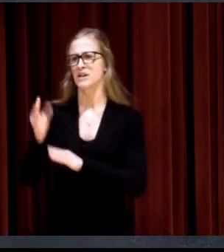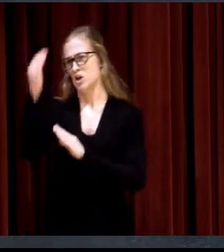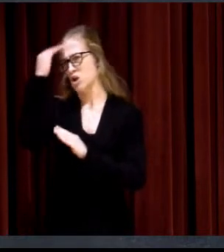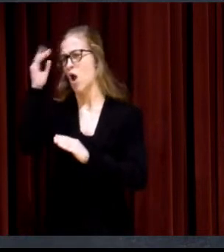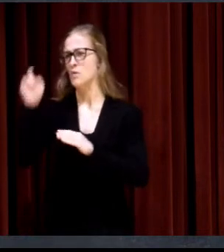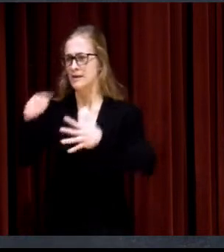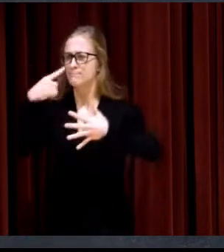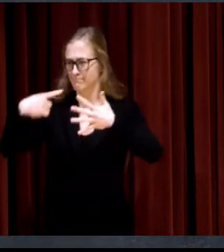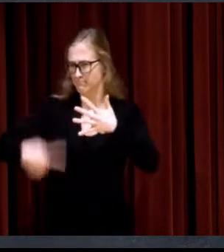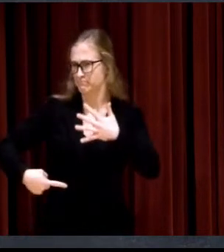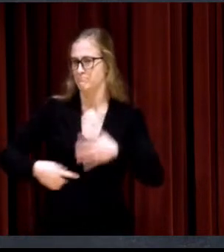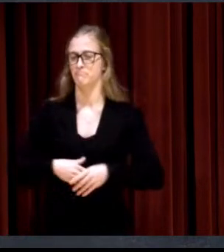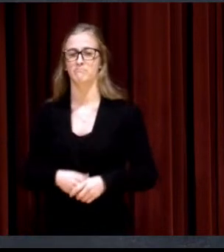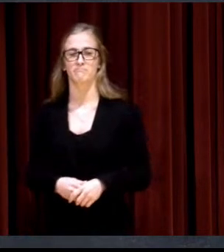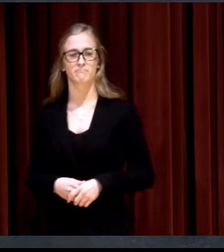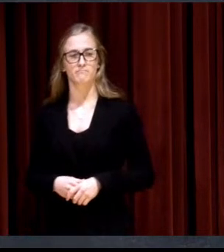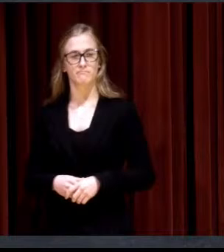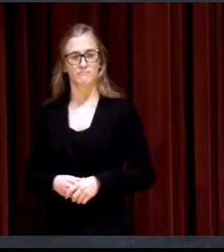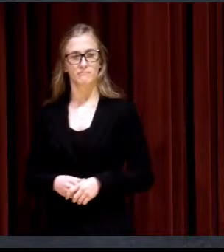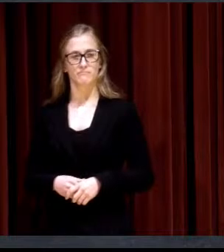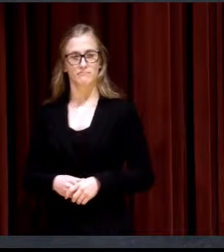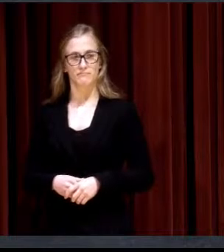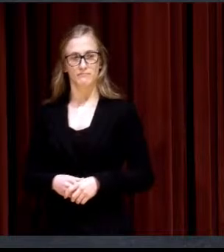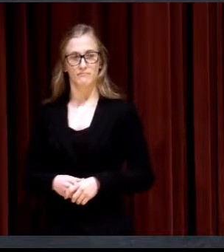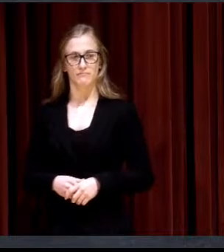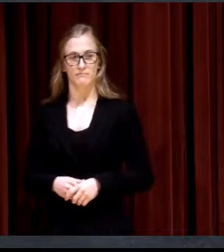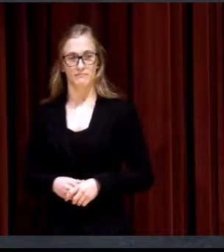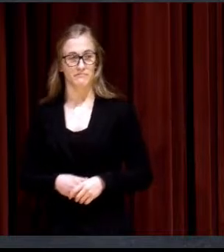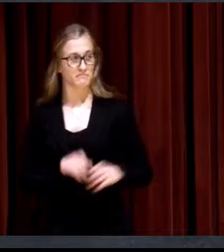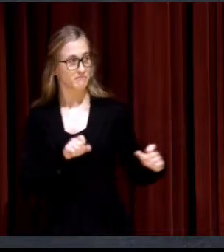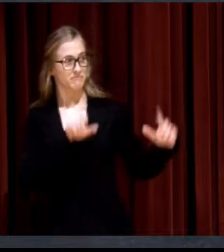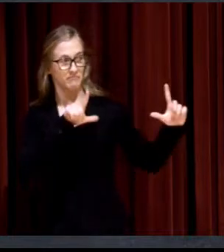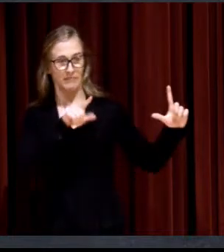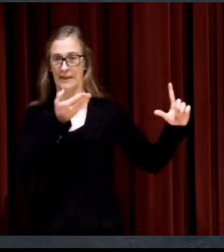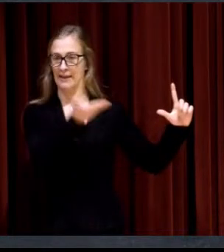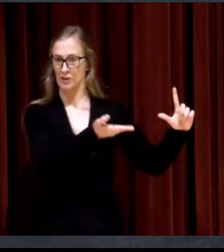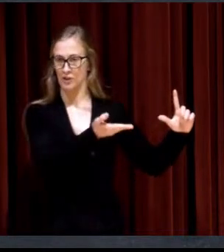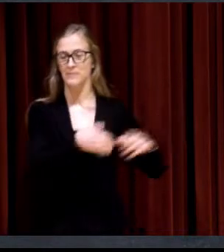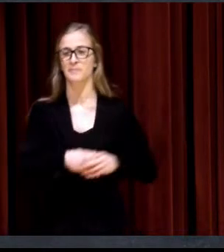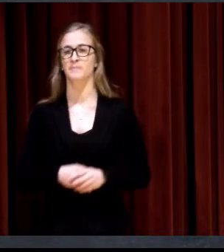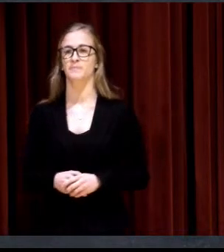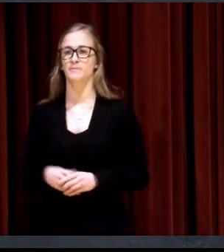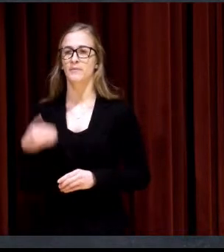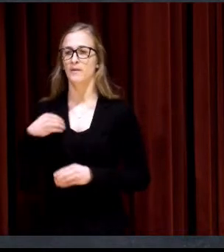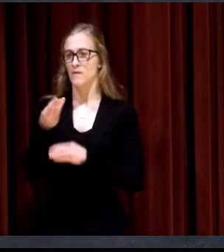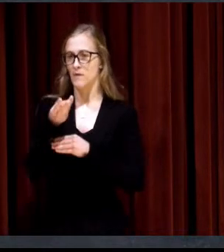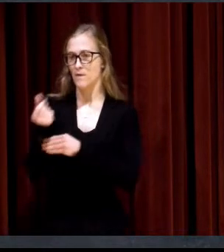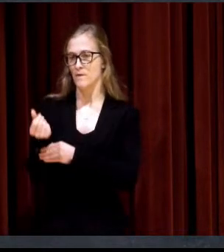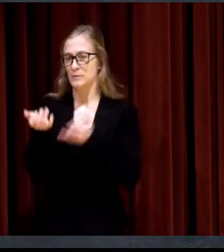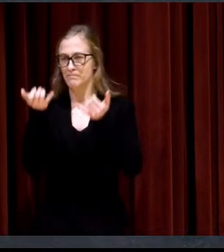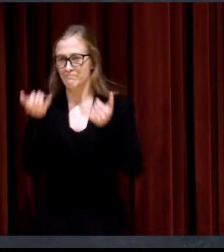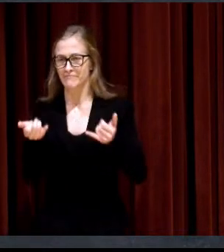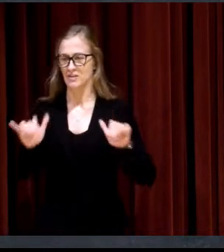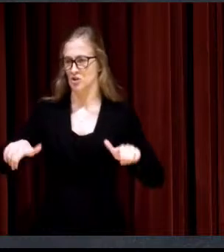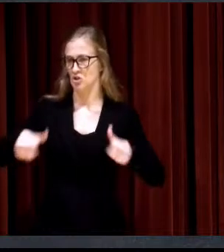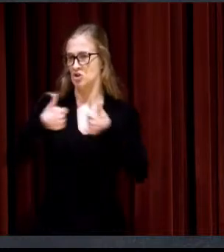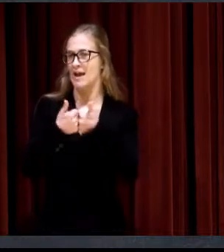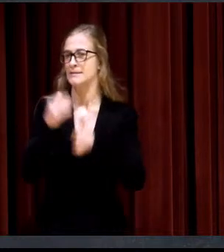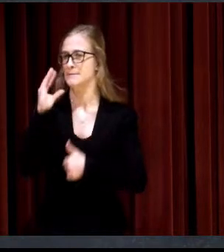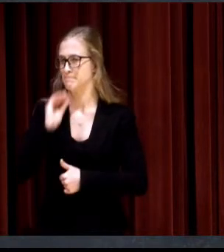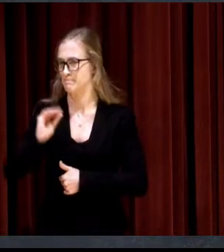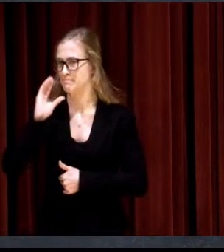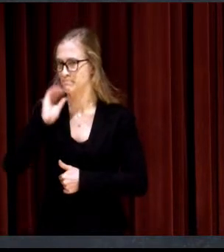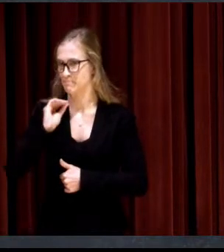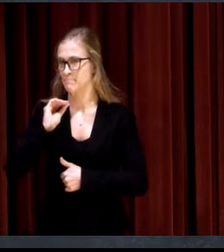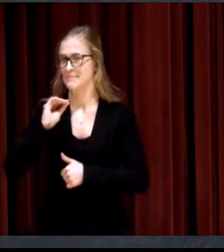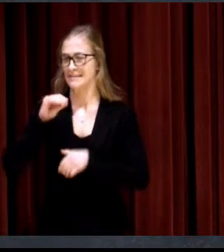ways. So on the screen behind me is a few of the current challenges that we face